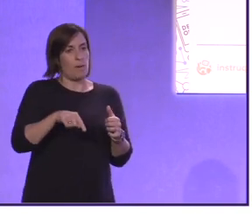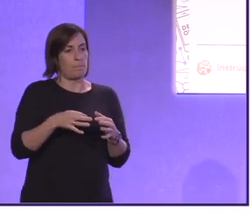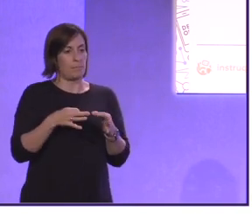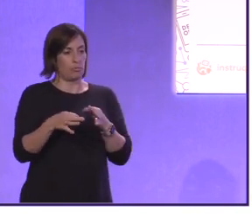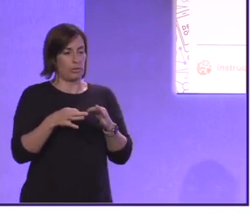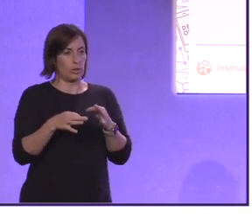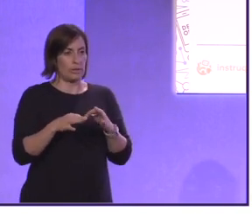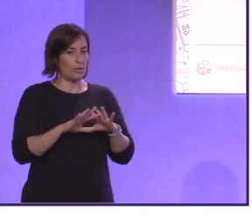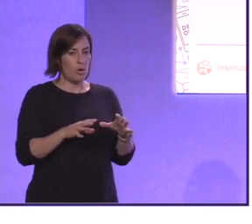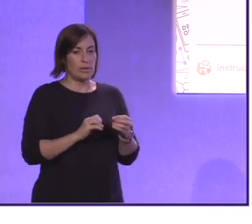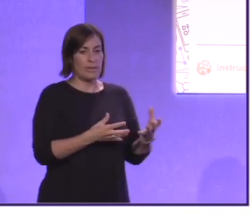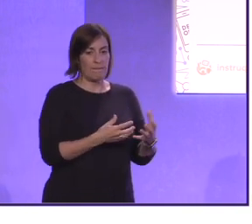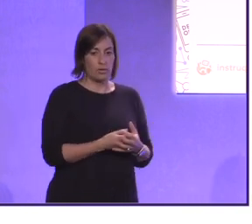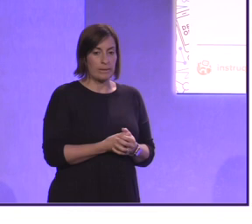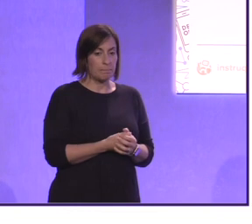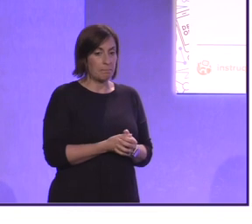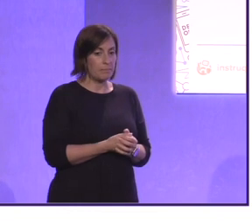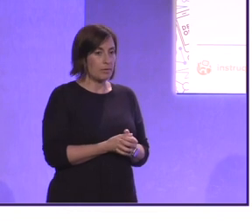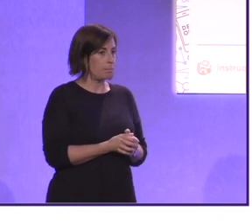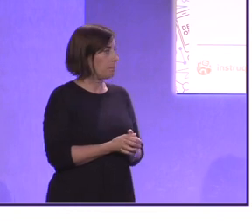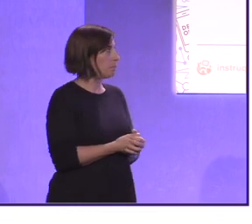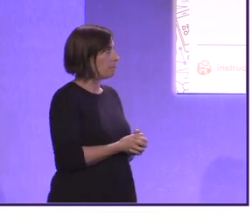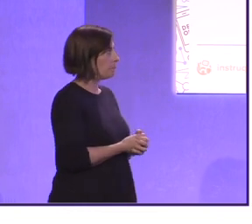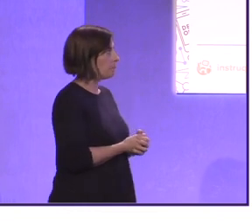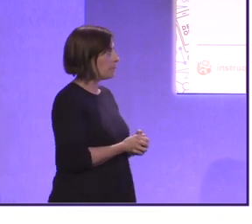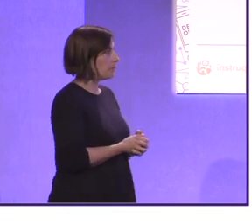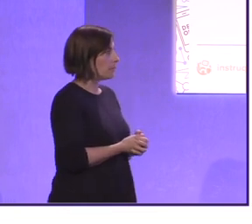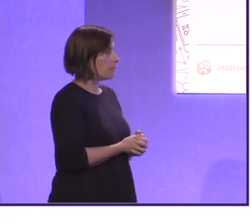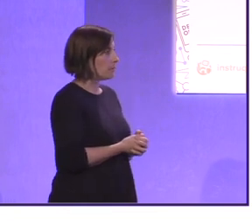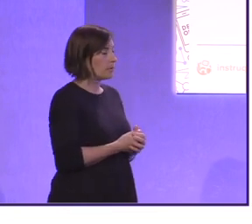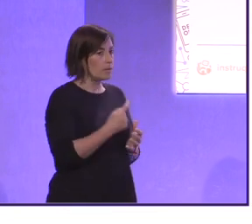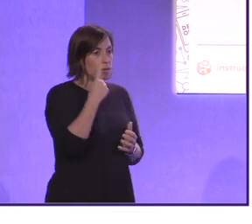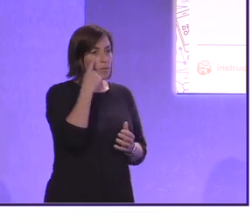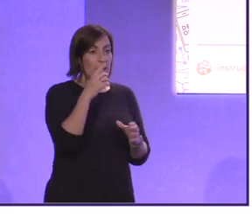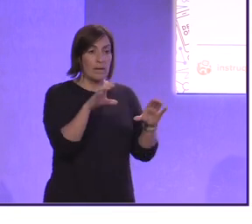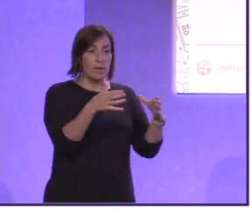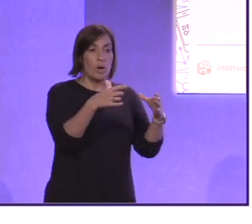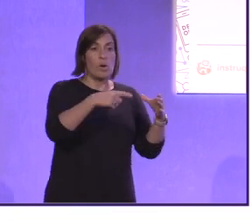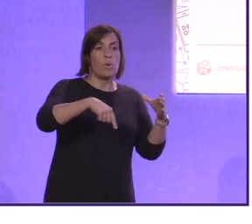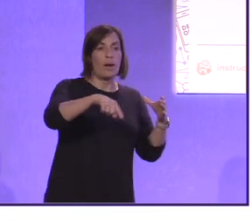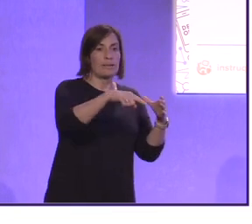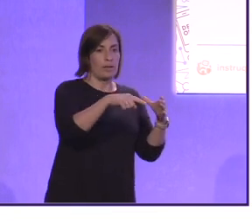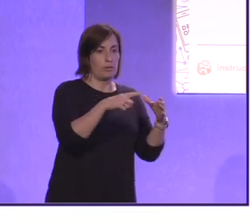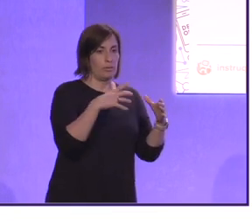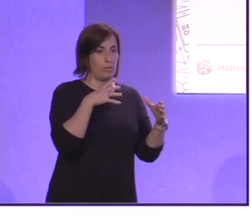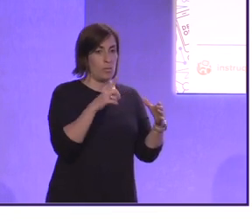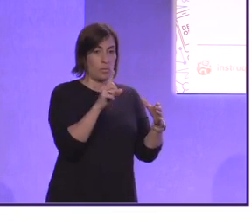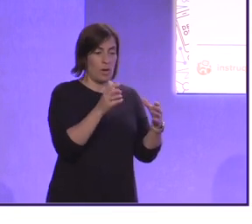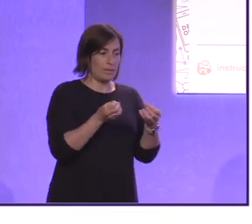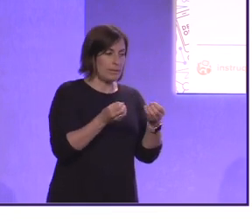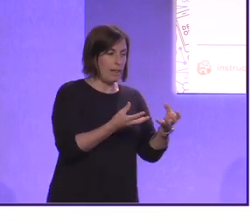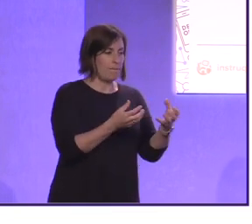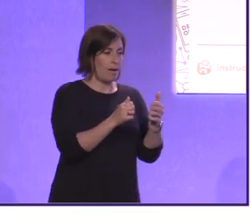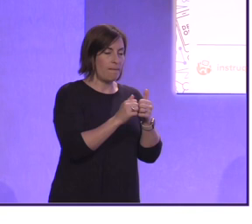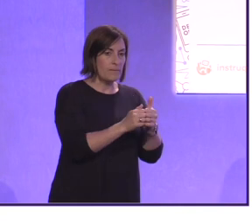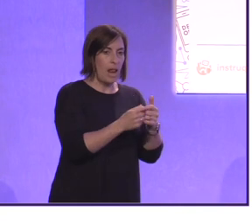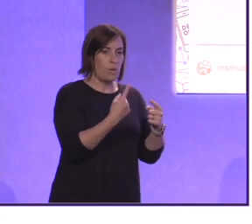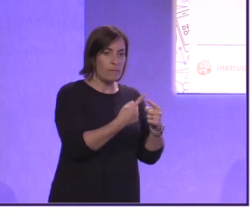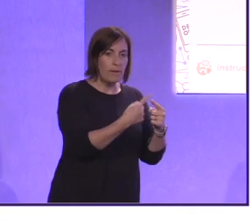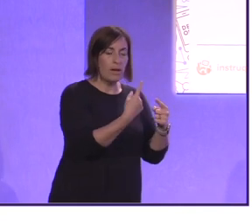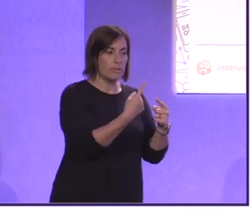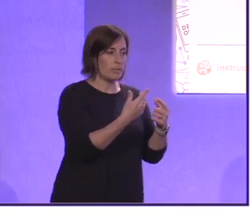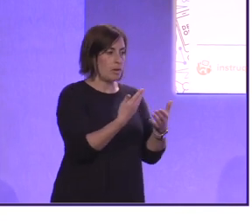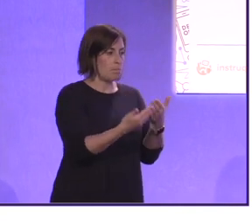strategic capabilities, specifically DevOps capabilities. So if you think of organizations, what do they want to do? They all want to deliver more value, faster,